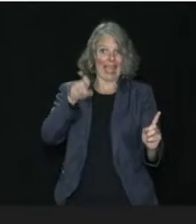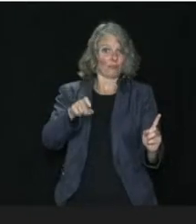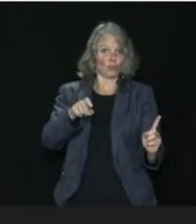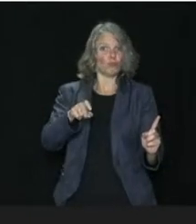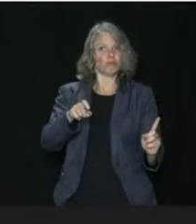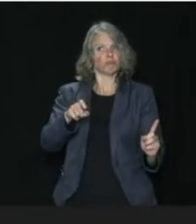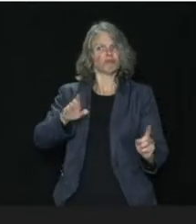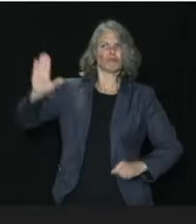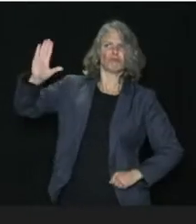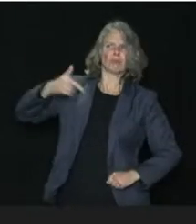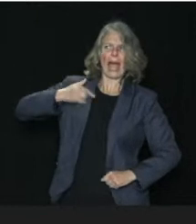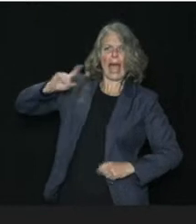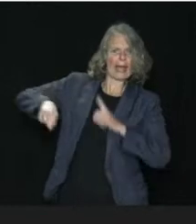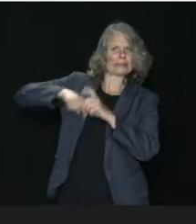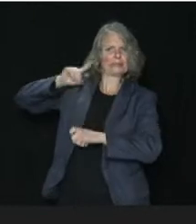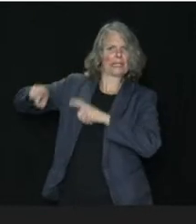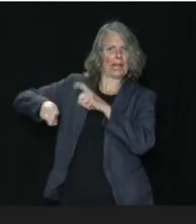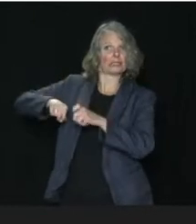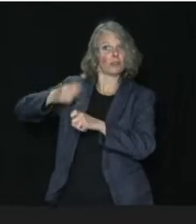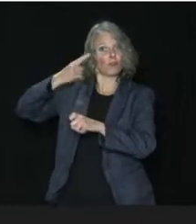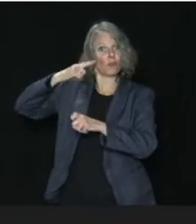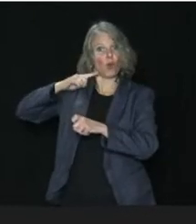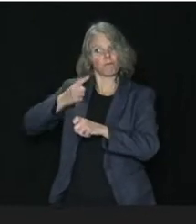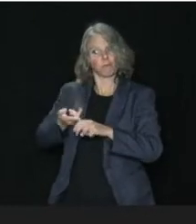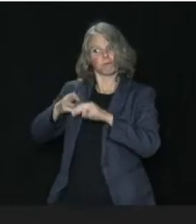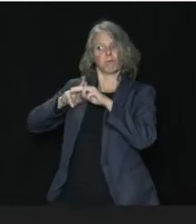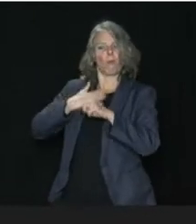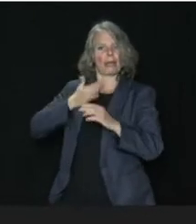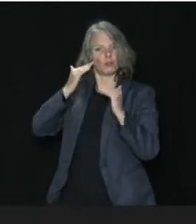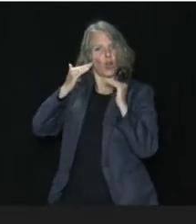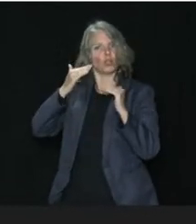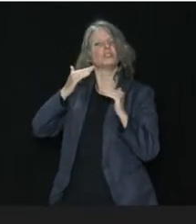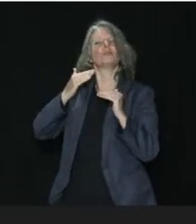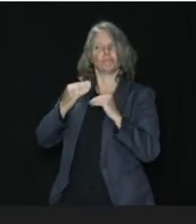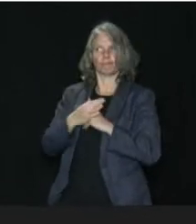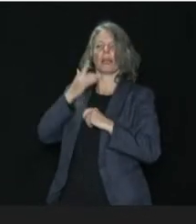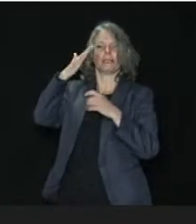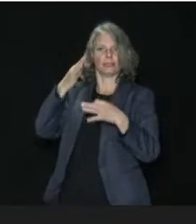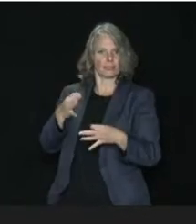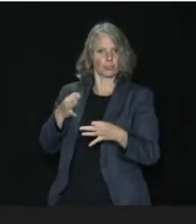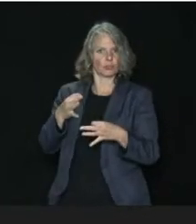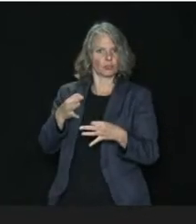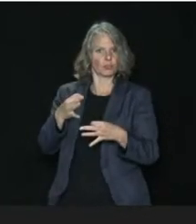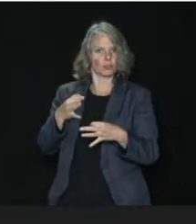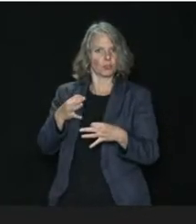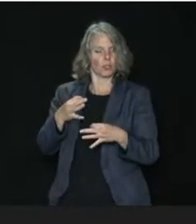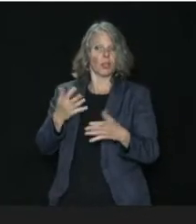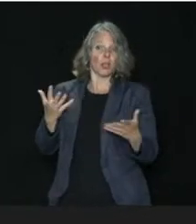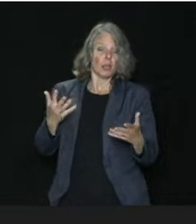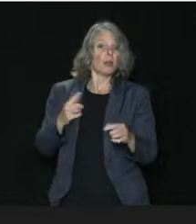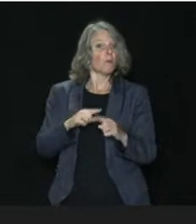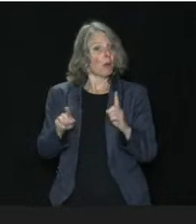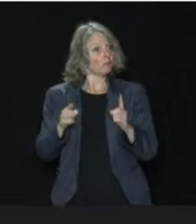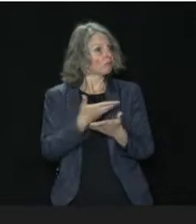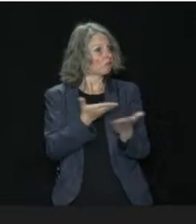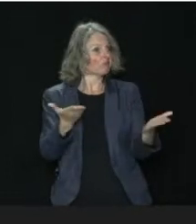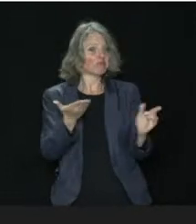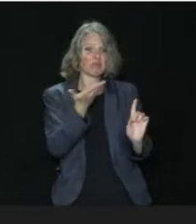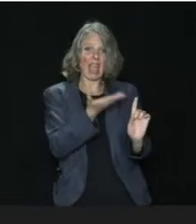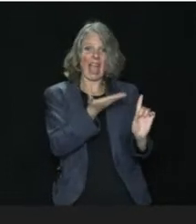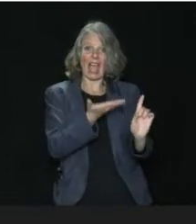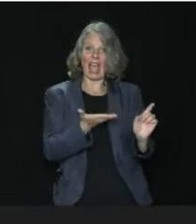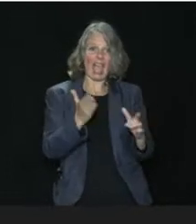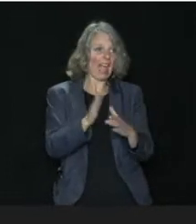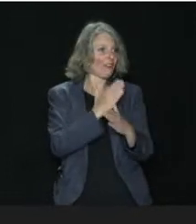enlightened decisions. But I think that with a great deal of confidence, the average person